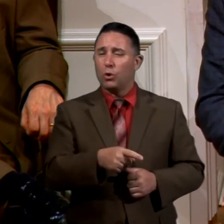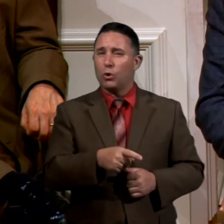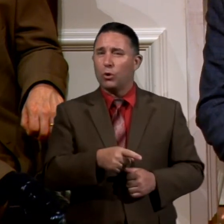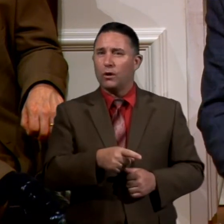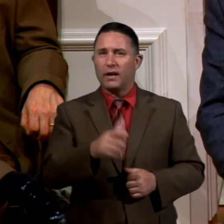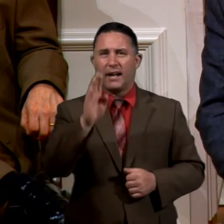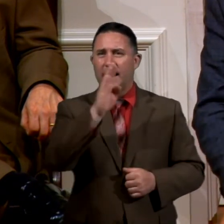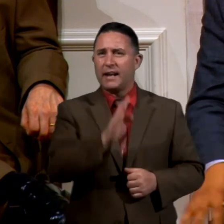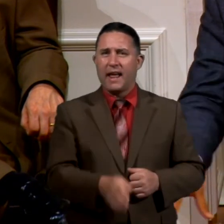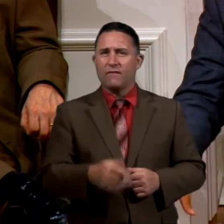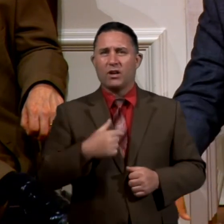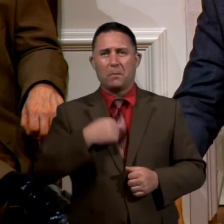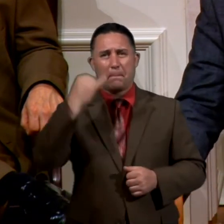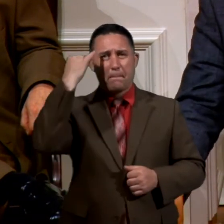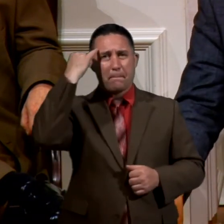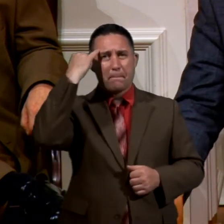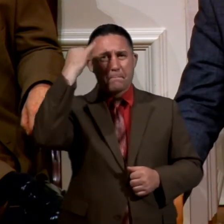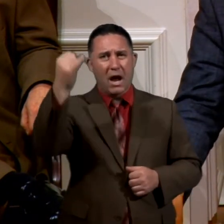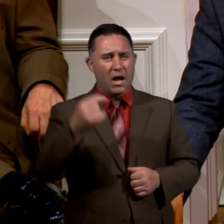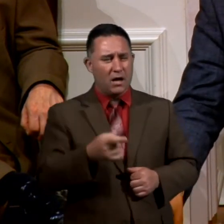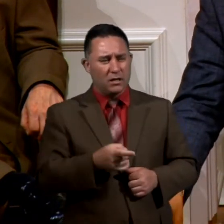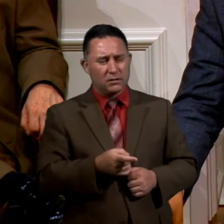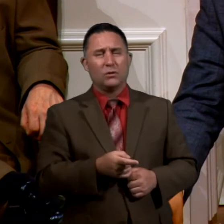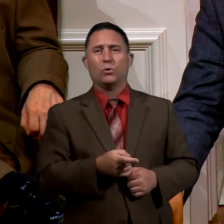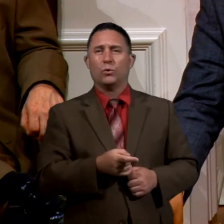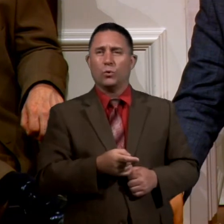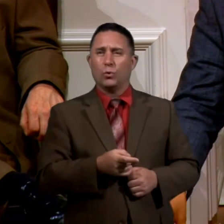I never would have imagined.